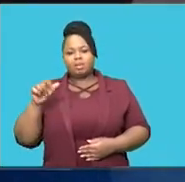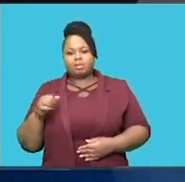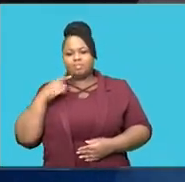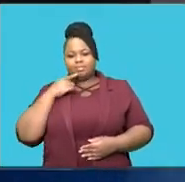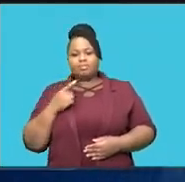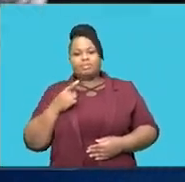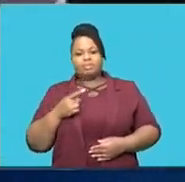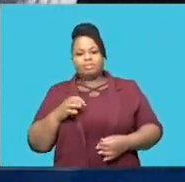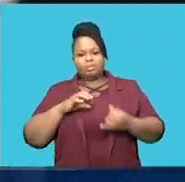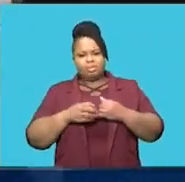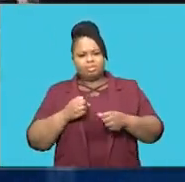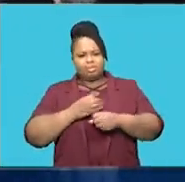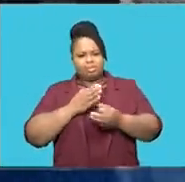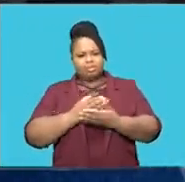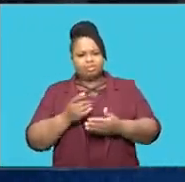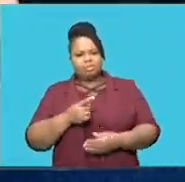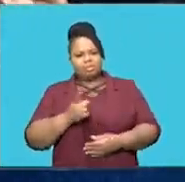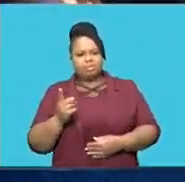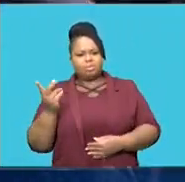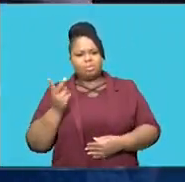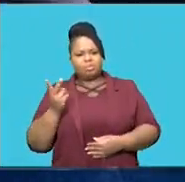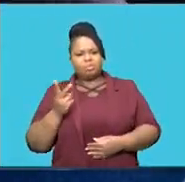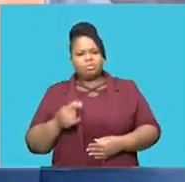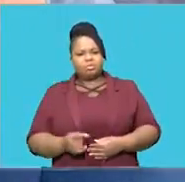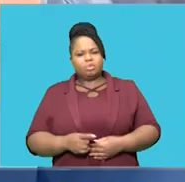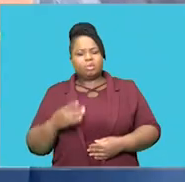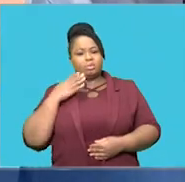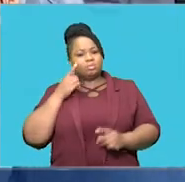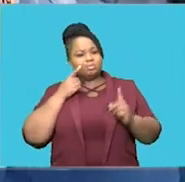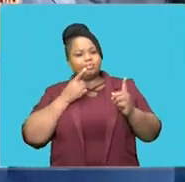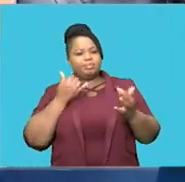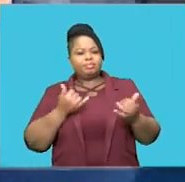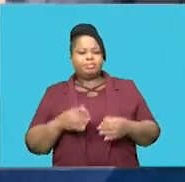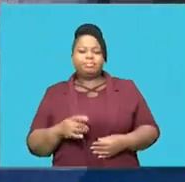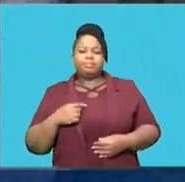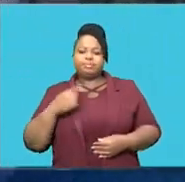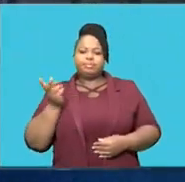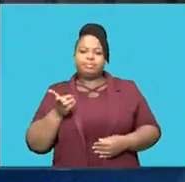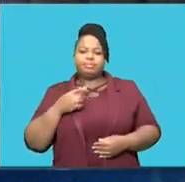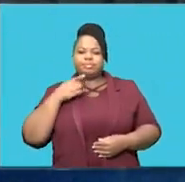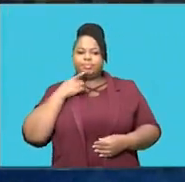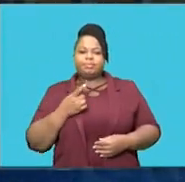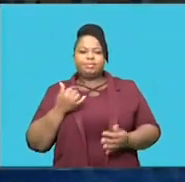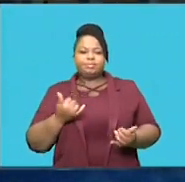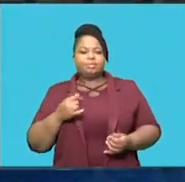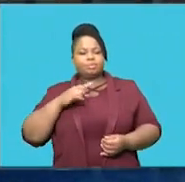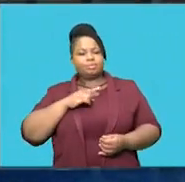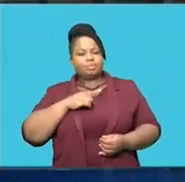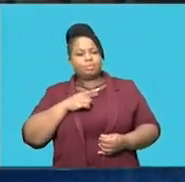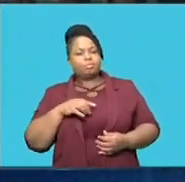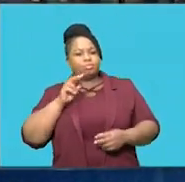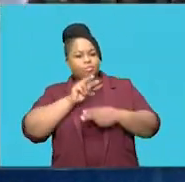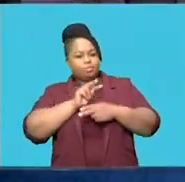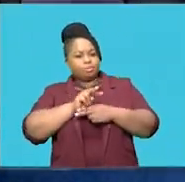lihlasela ndawo zonke ezibonisa ukuba ngumqobo endleleni yomthetho. Esithi yiyo loo nto kungoku nje bebeke